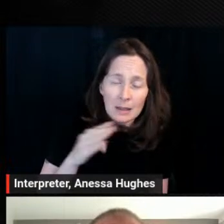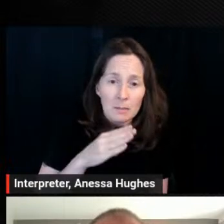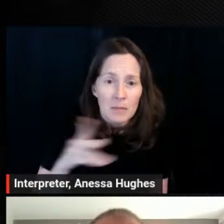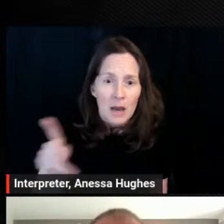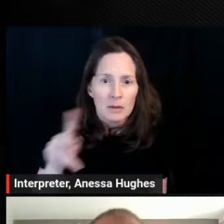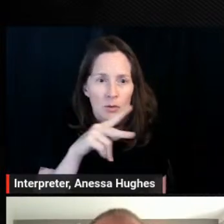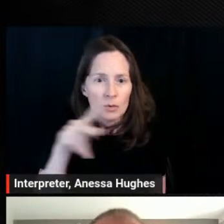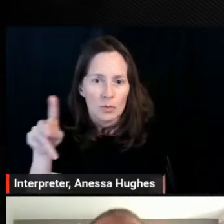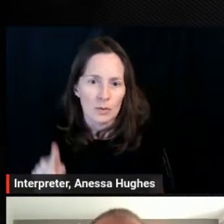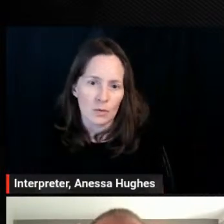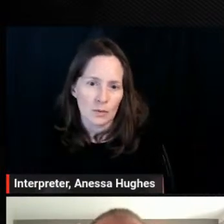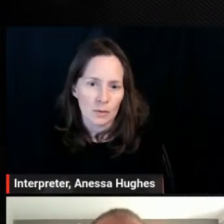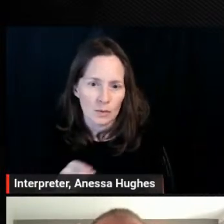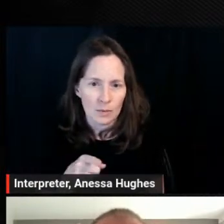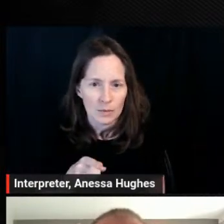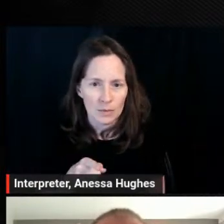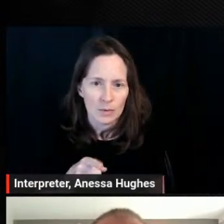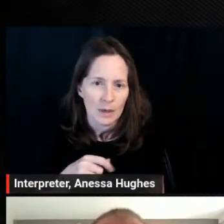subtitle.